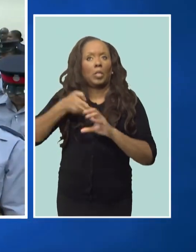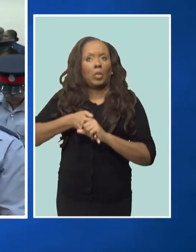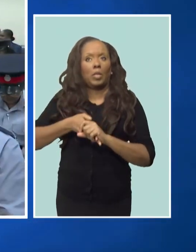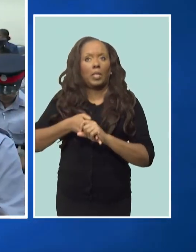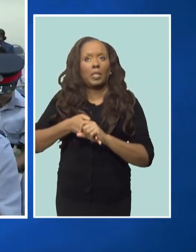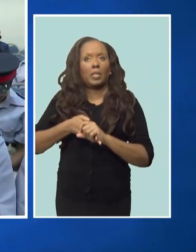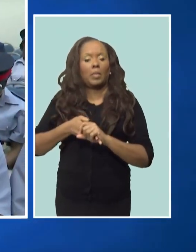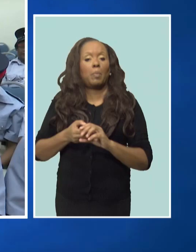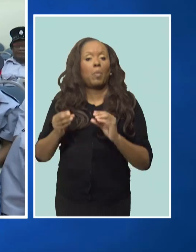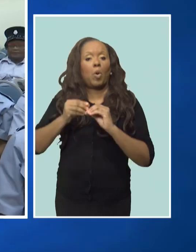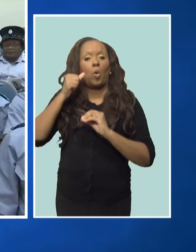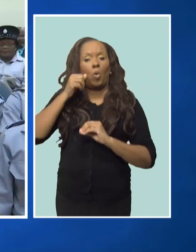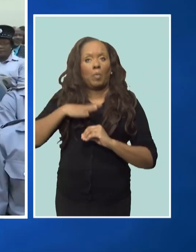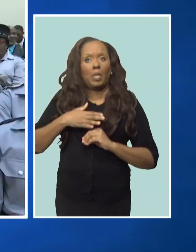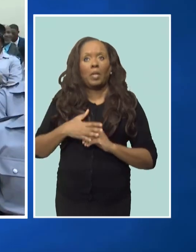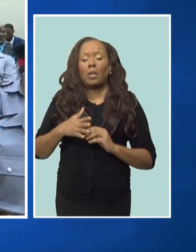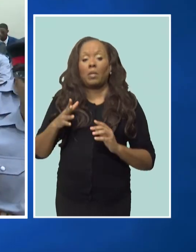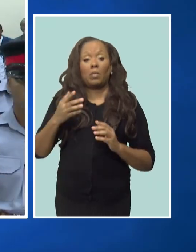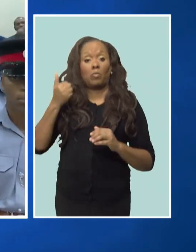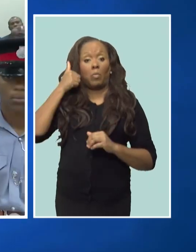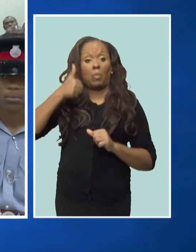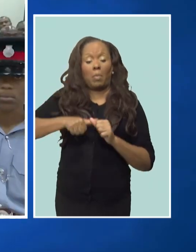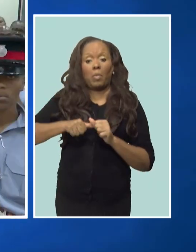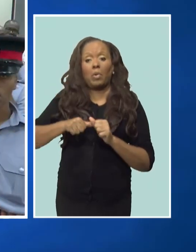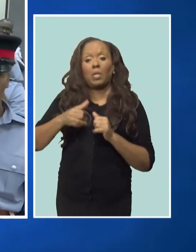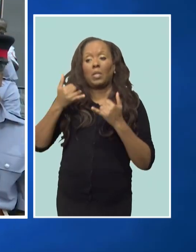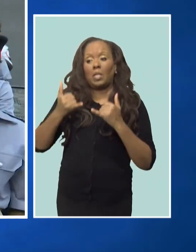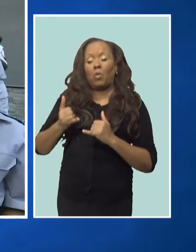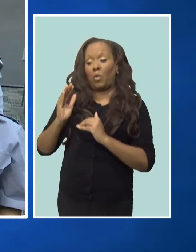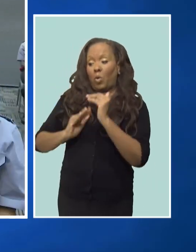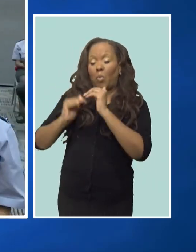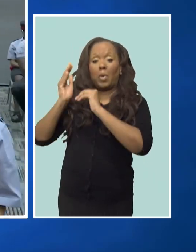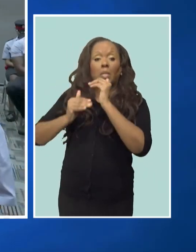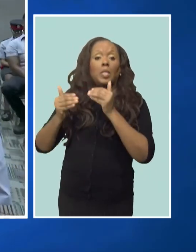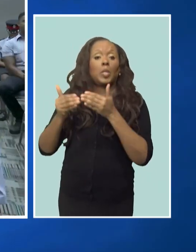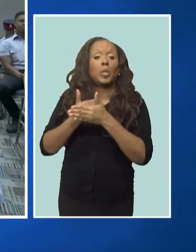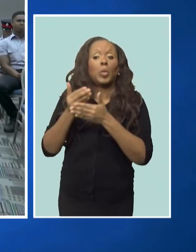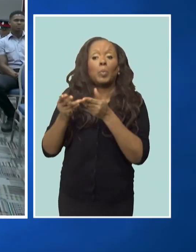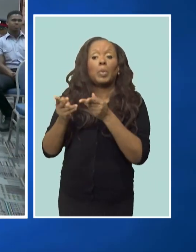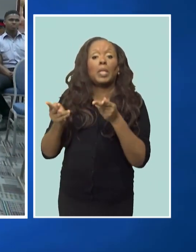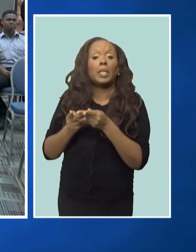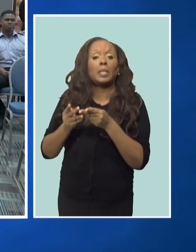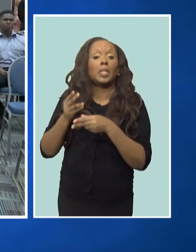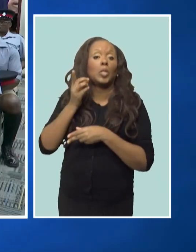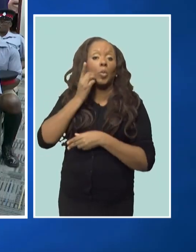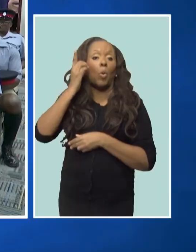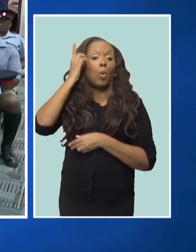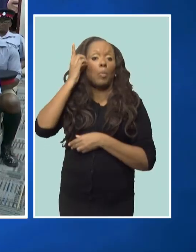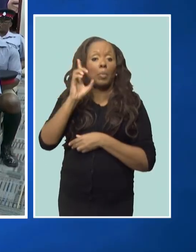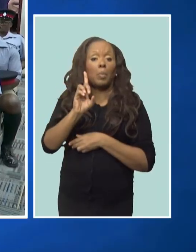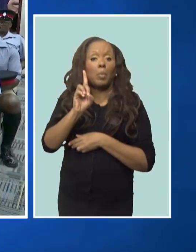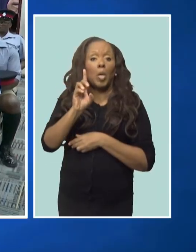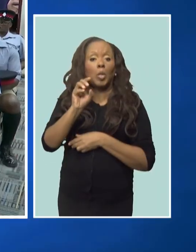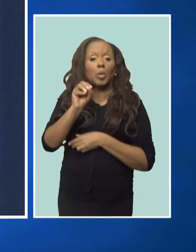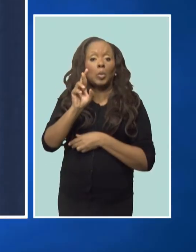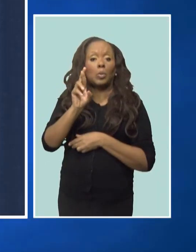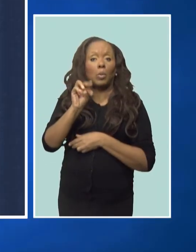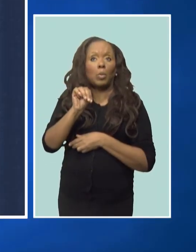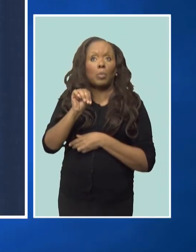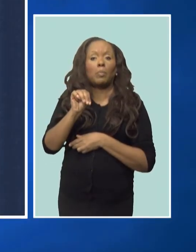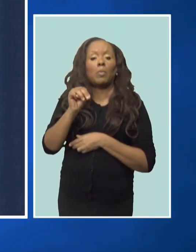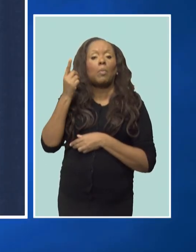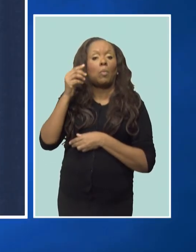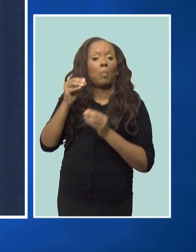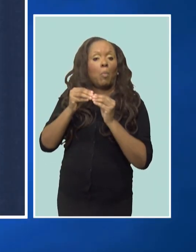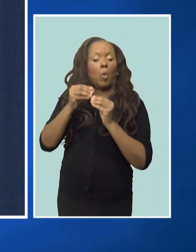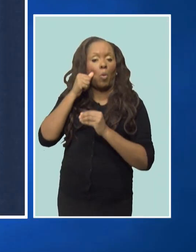That recently we had to break ground on new dorms at the police training center to allow more females